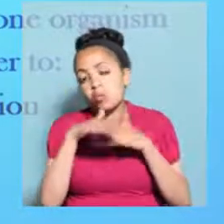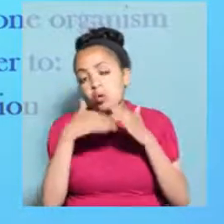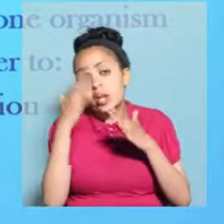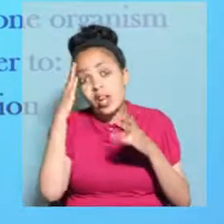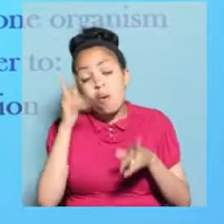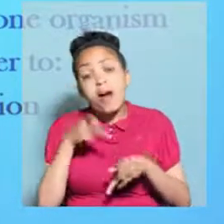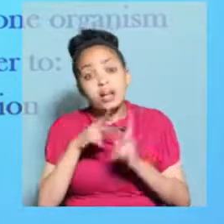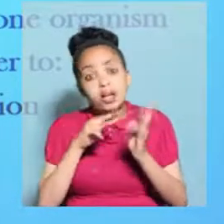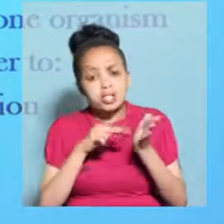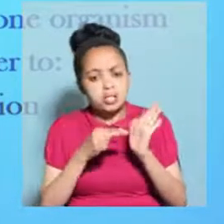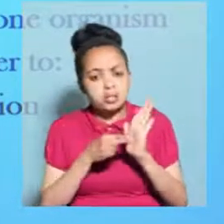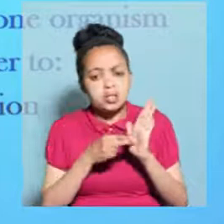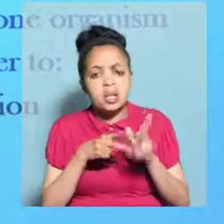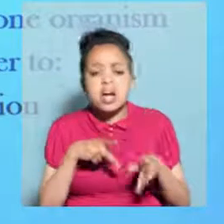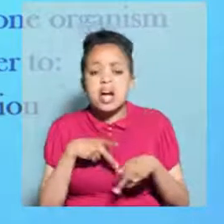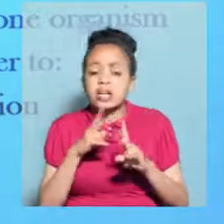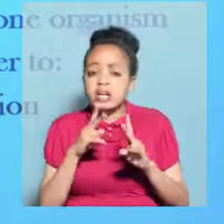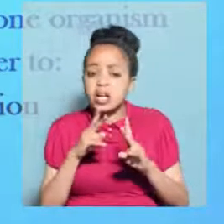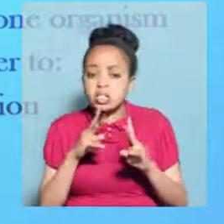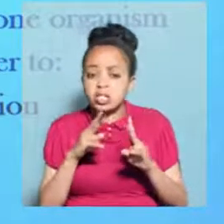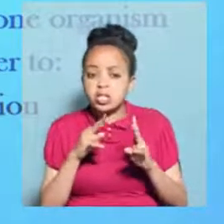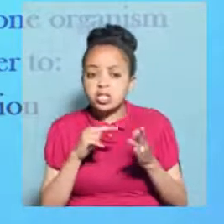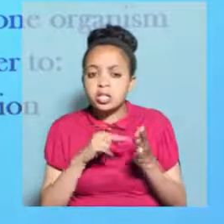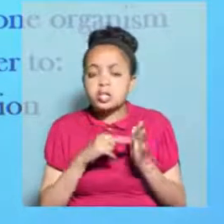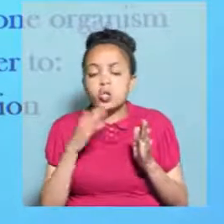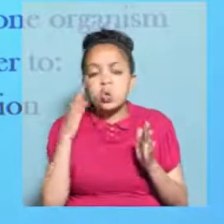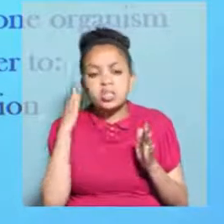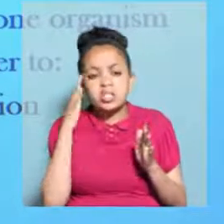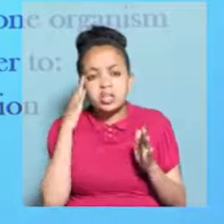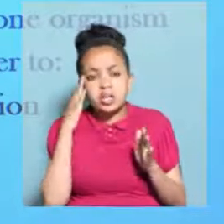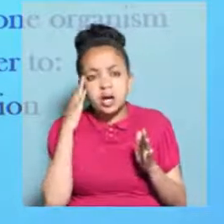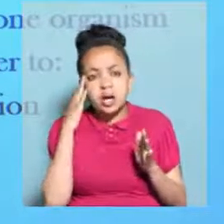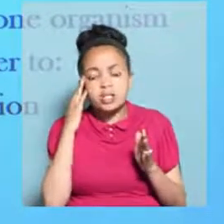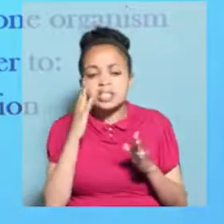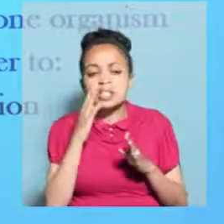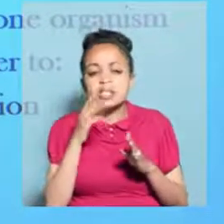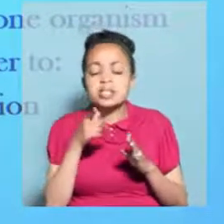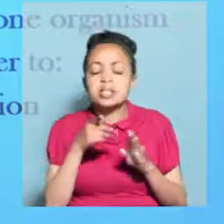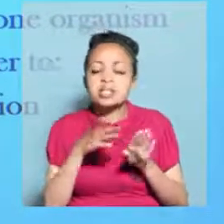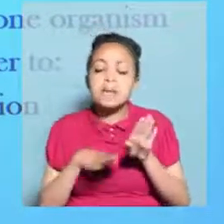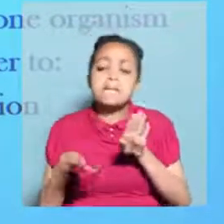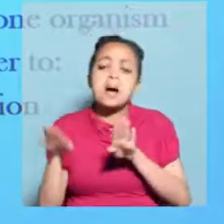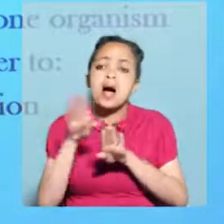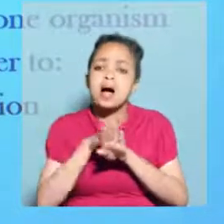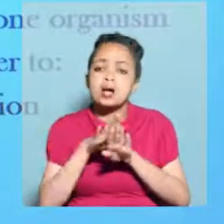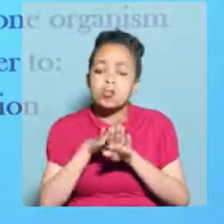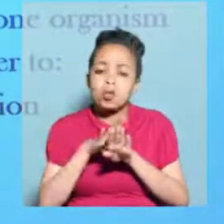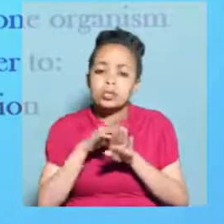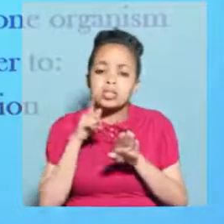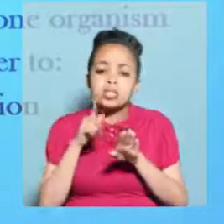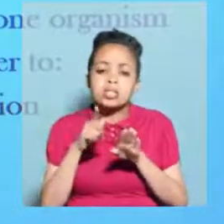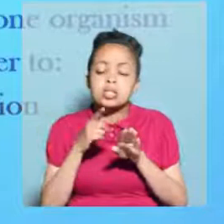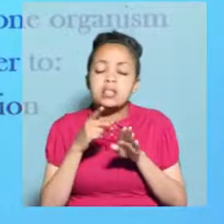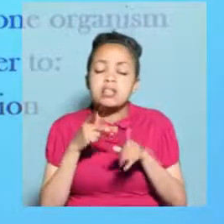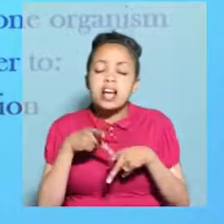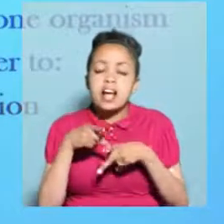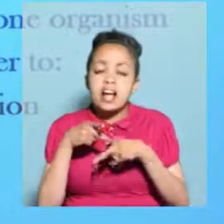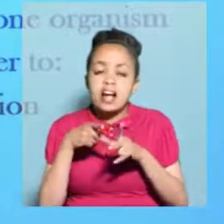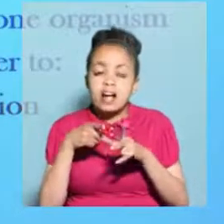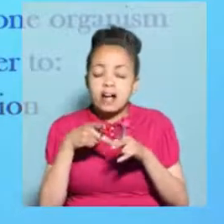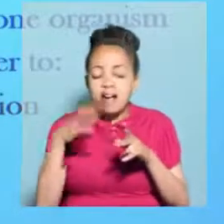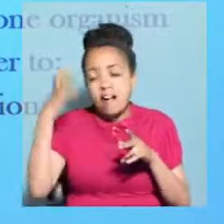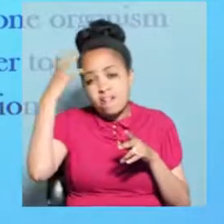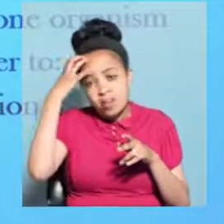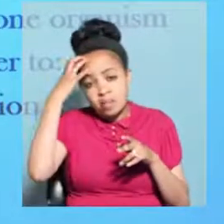mean. The role of agriculture is considered as it is a backbone. It is where the government